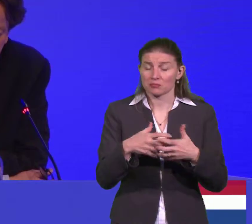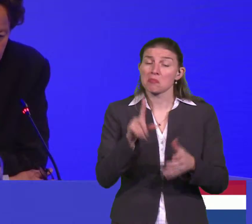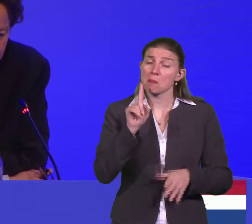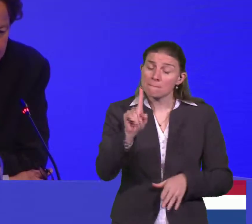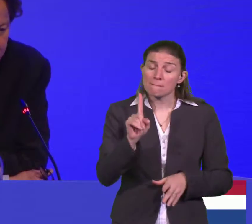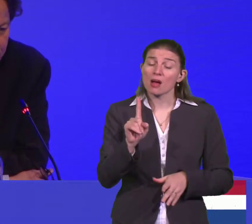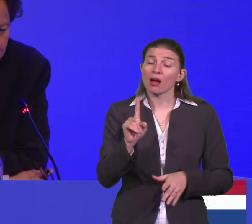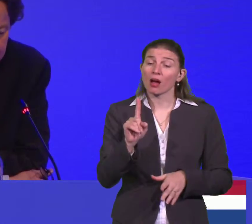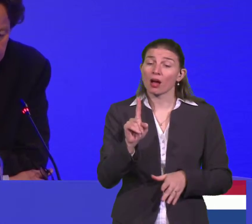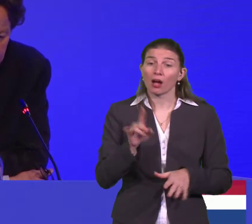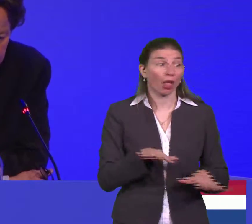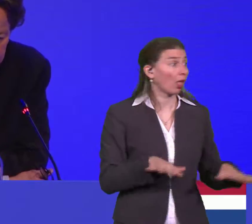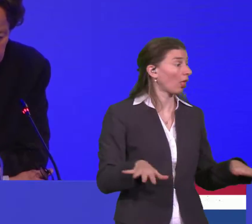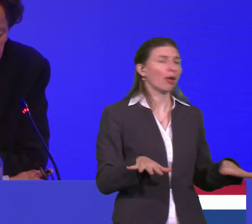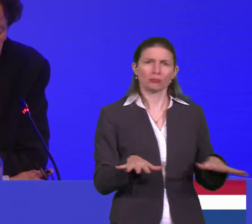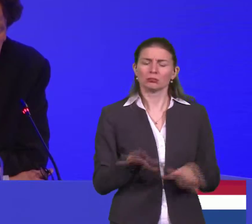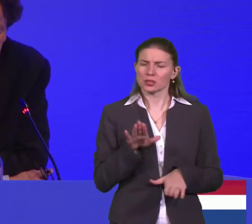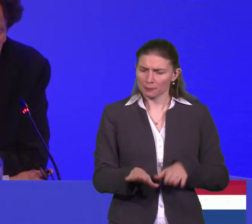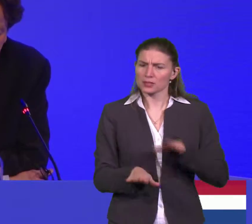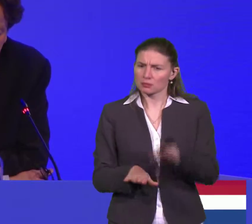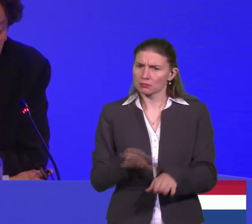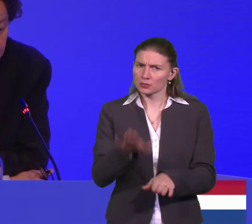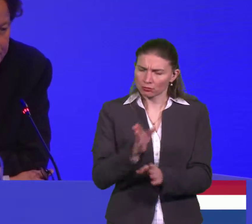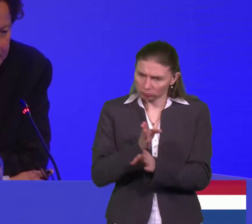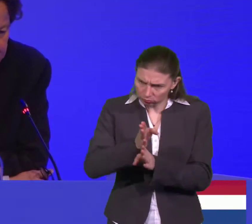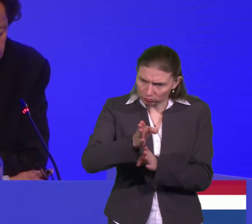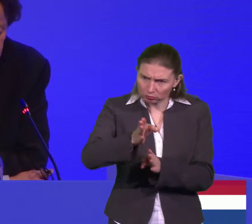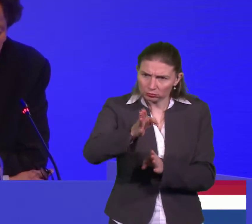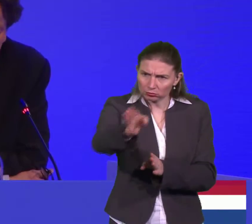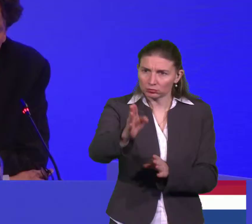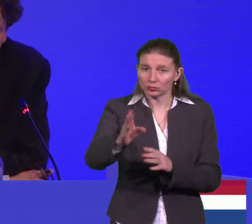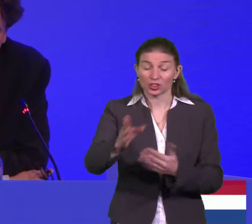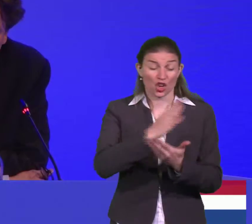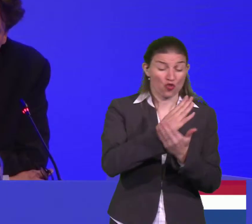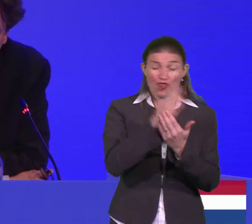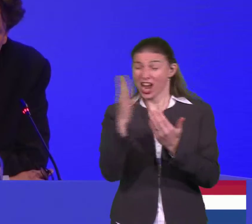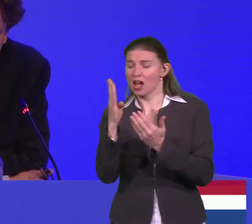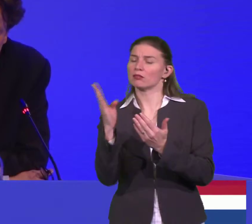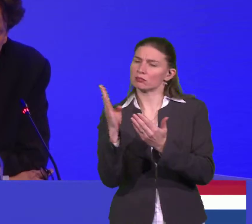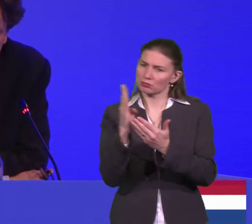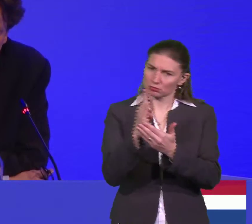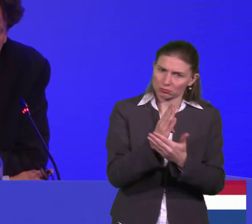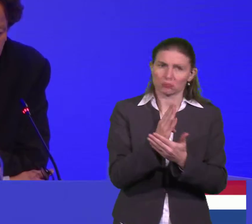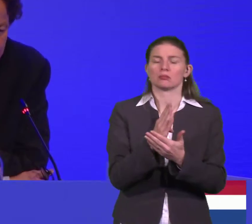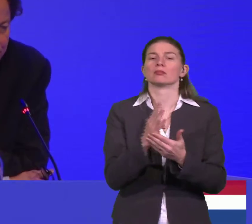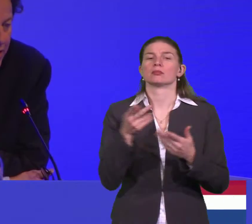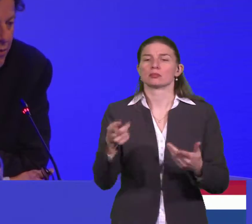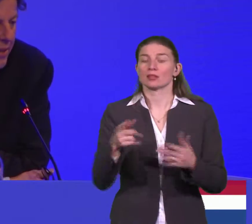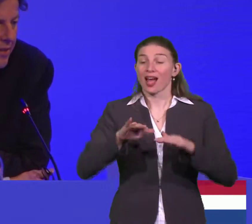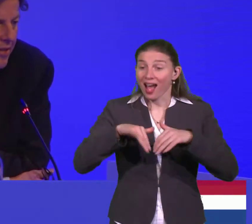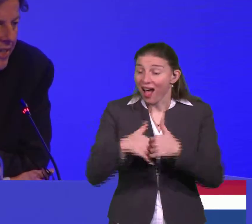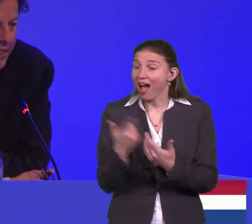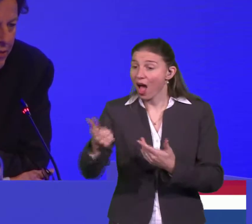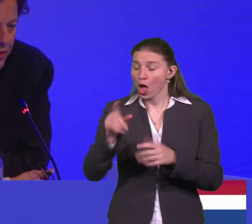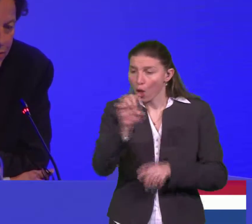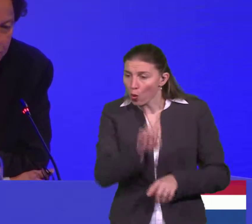direction we want to move in terms of de-radicalization, in terms of prevention, in terms of working in the fabrics of our